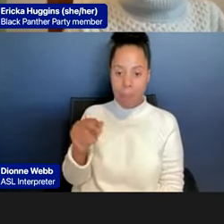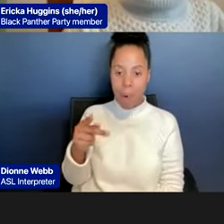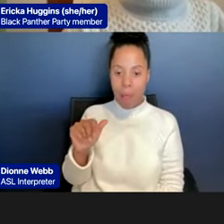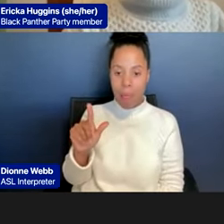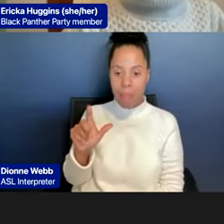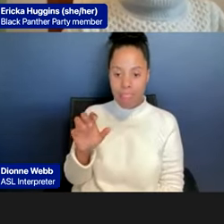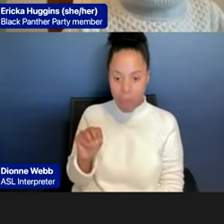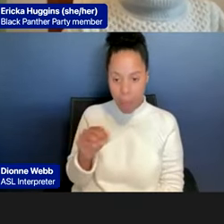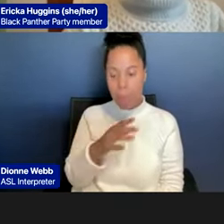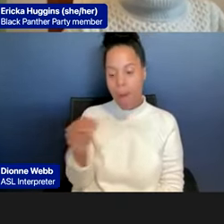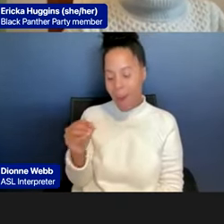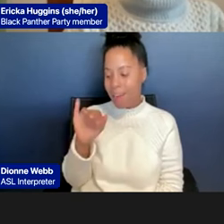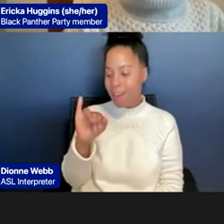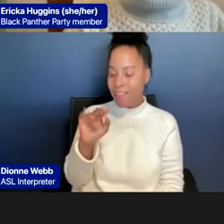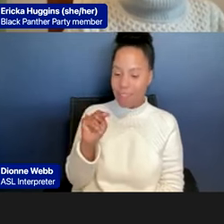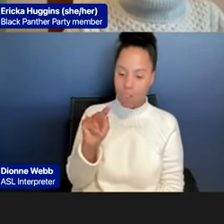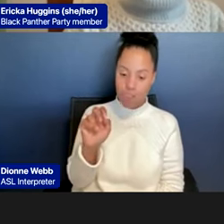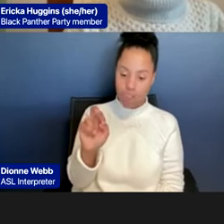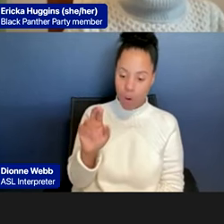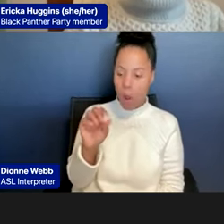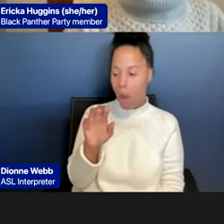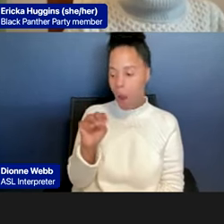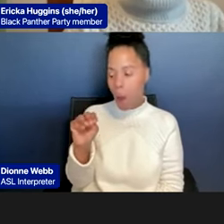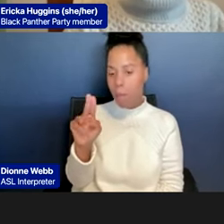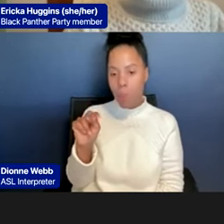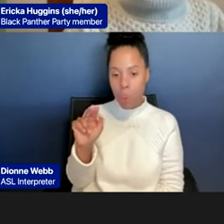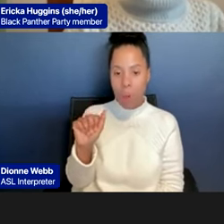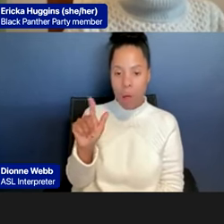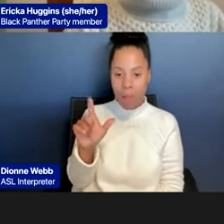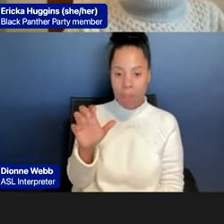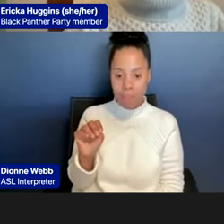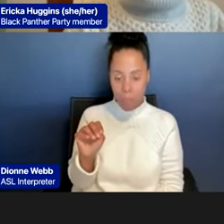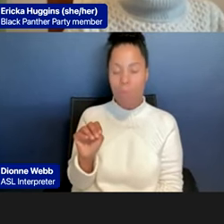have some questions to ask ourselves. We,